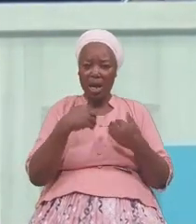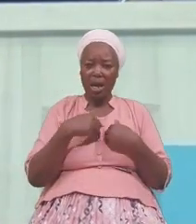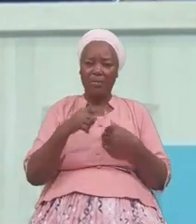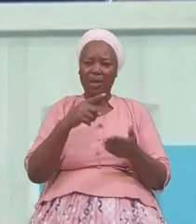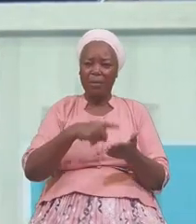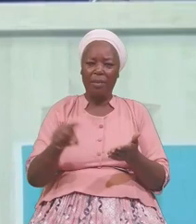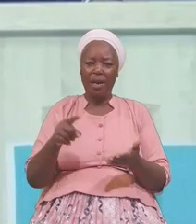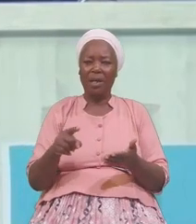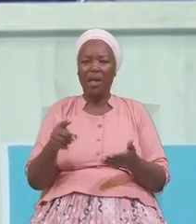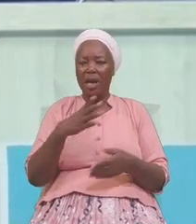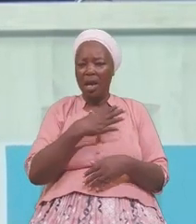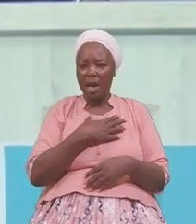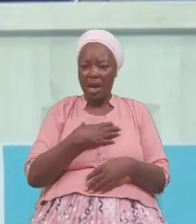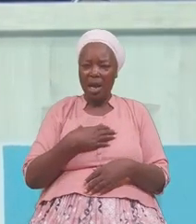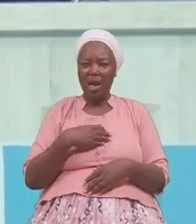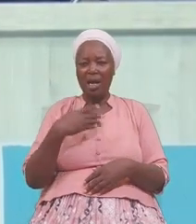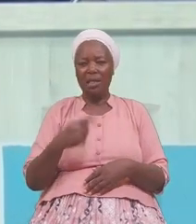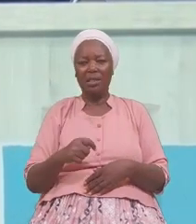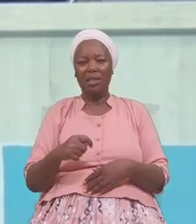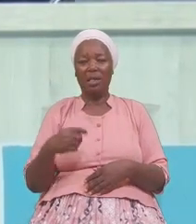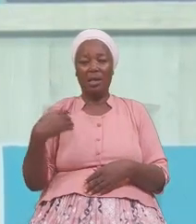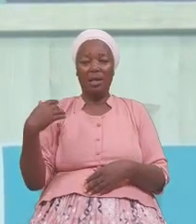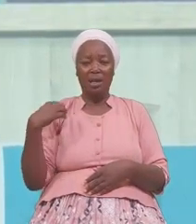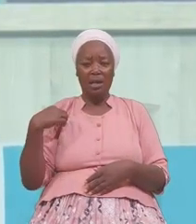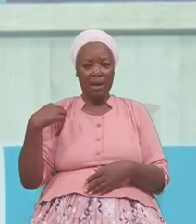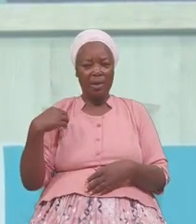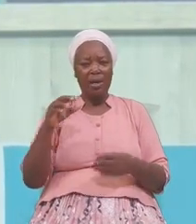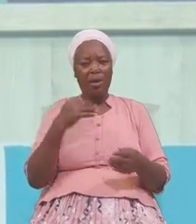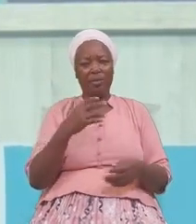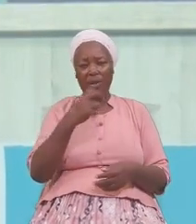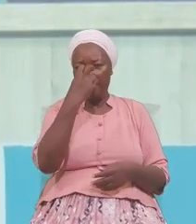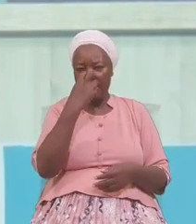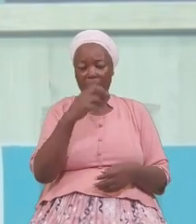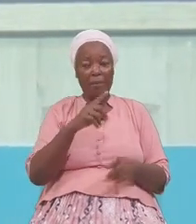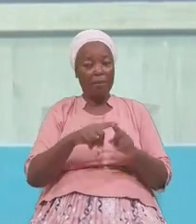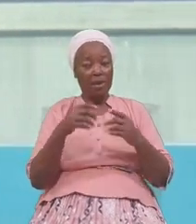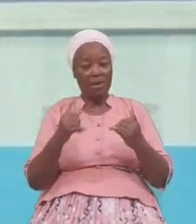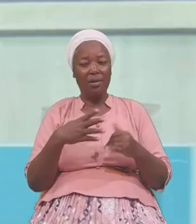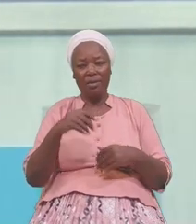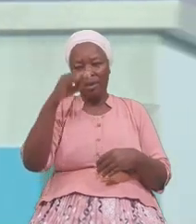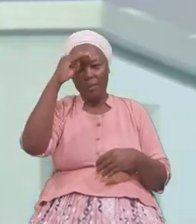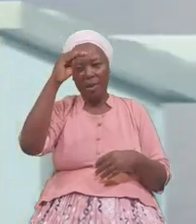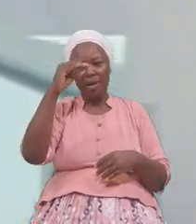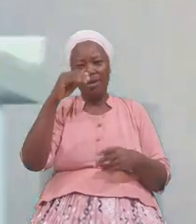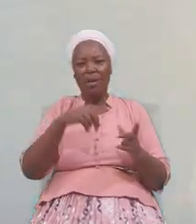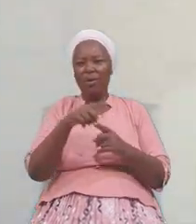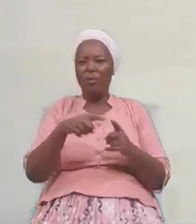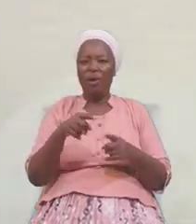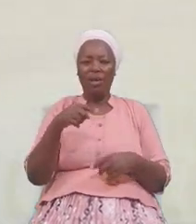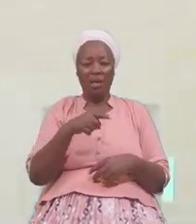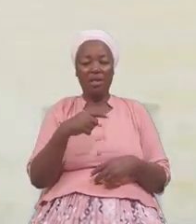mark and the garment of the blind. But now the man, when they